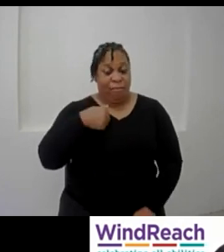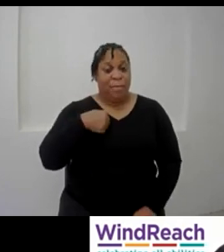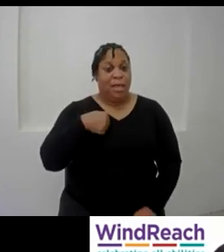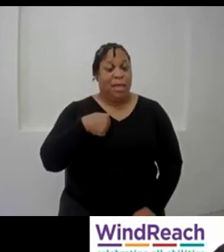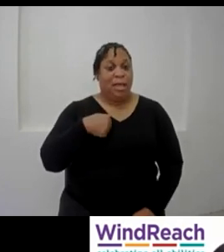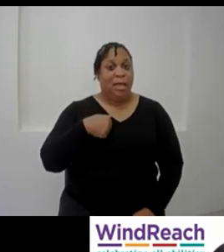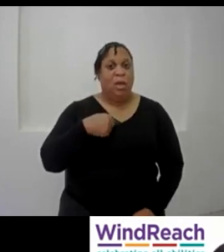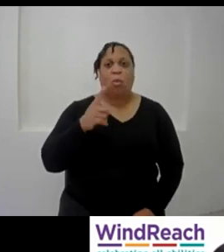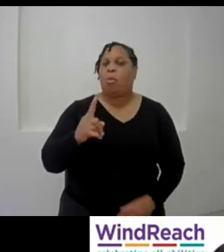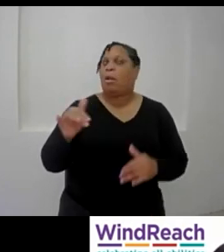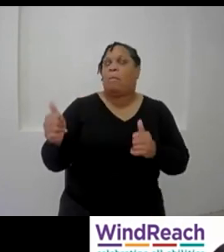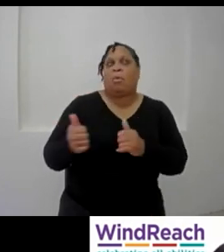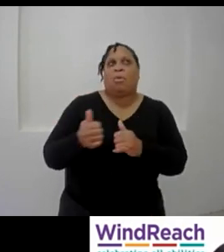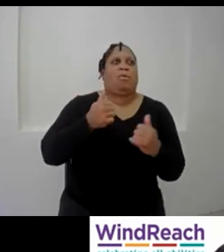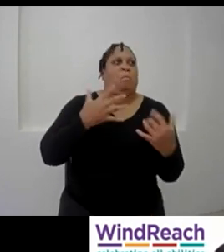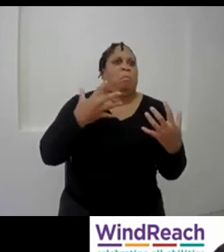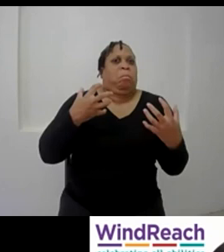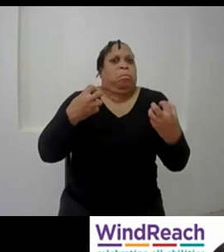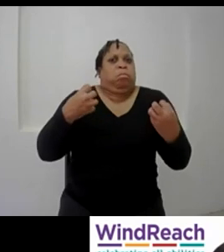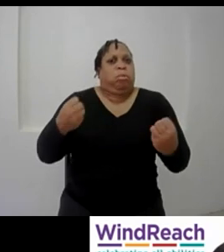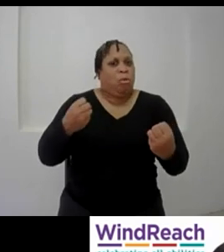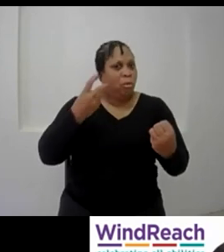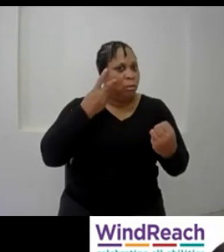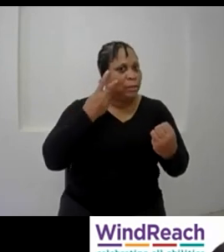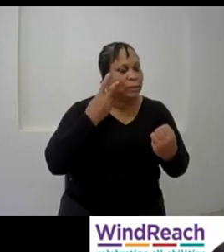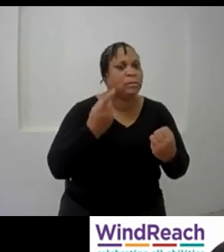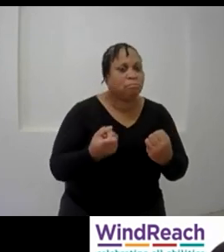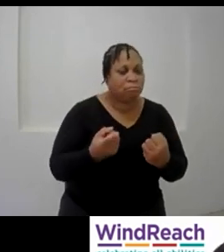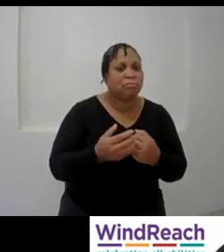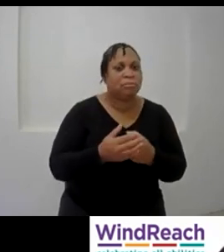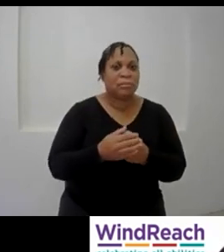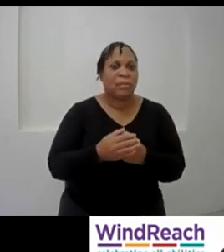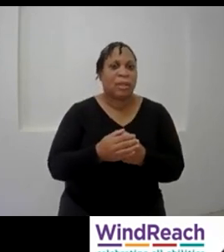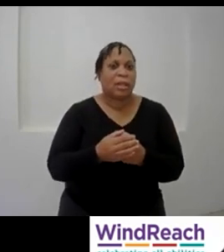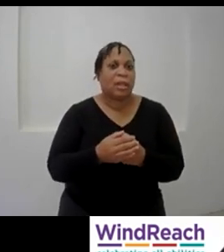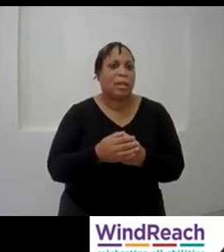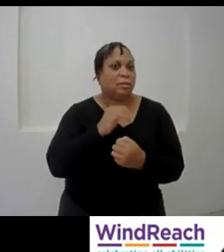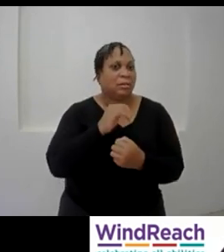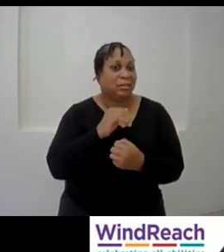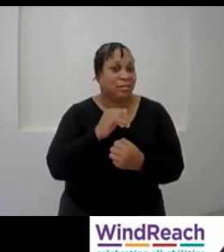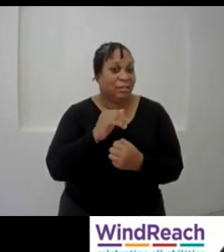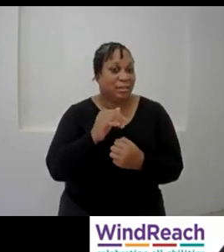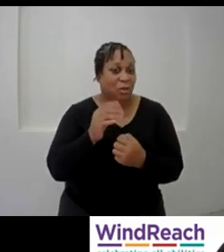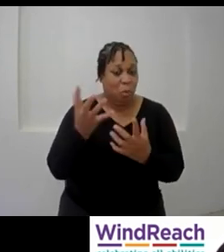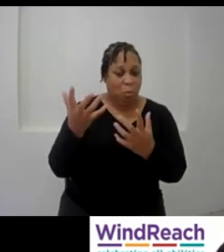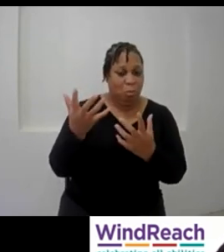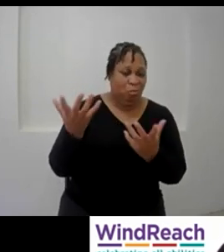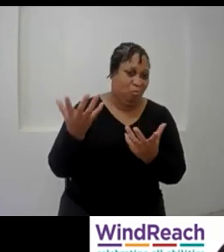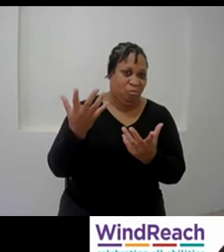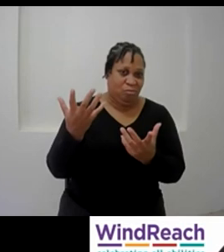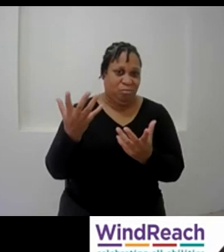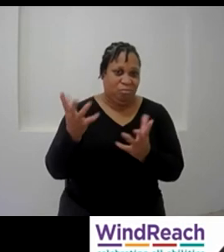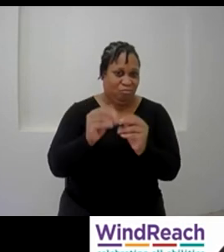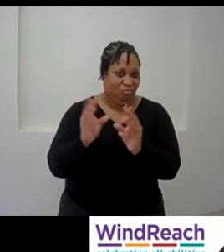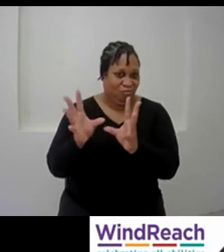of the most powerful things that I have seen. It would meet about every, I